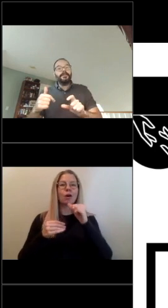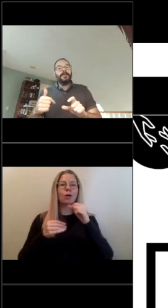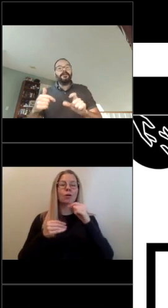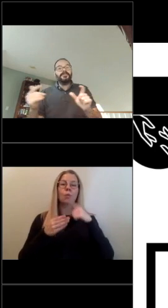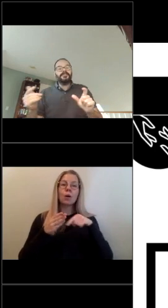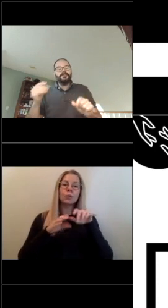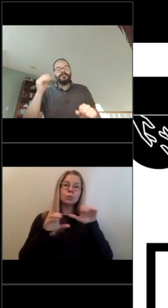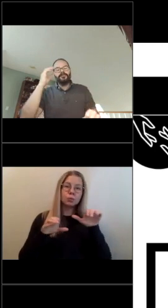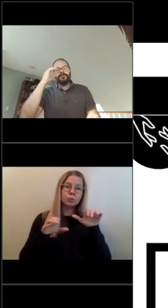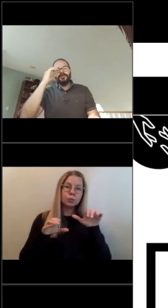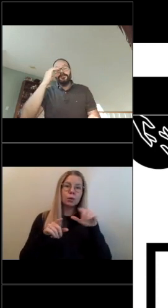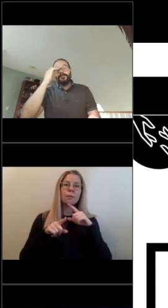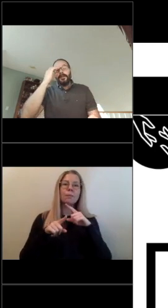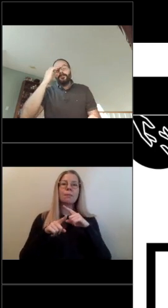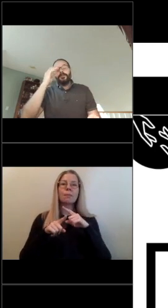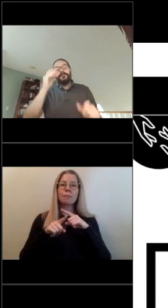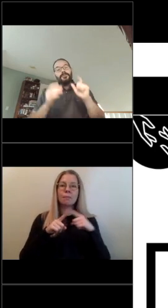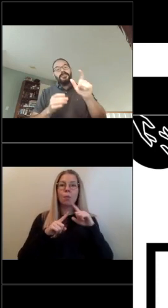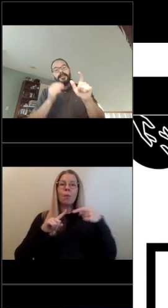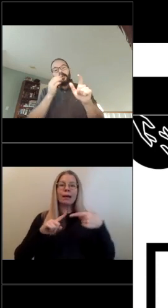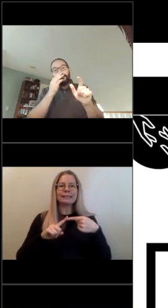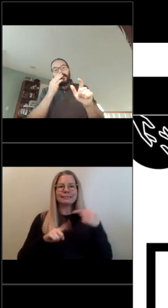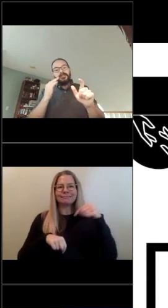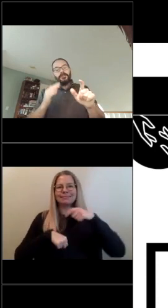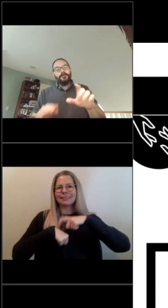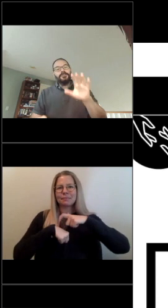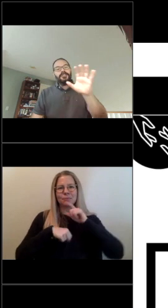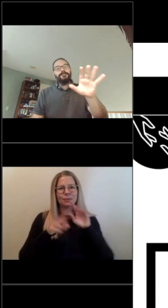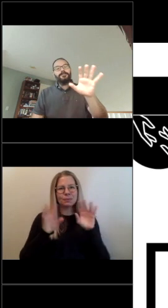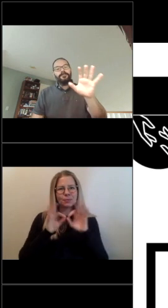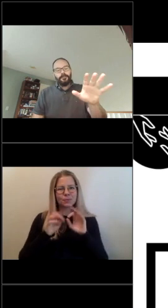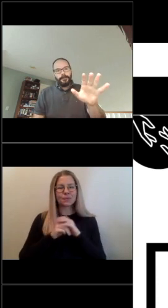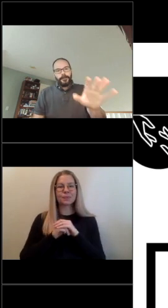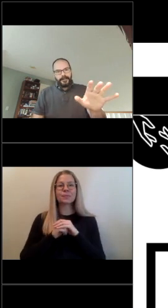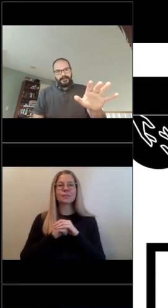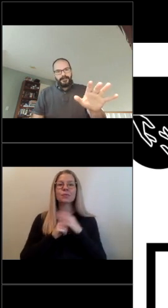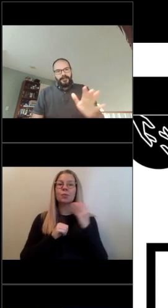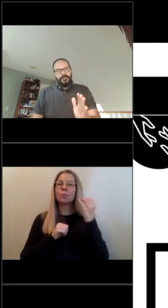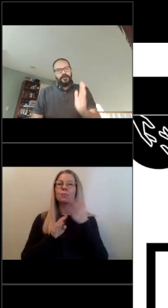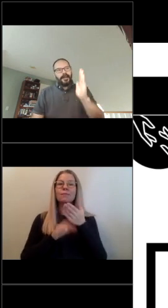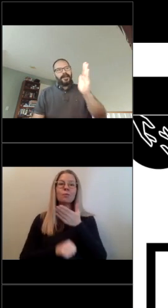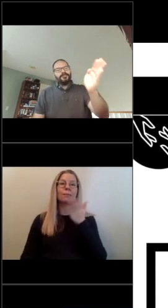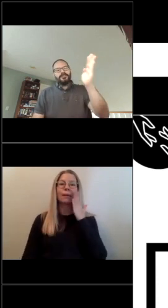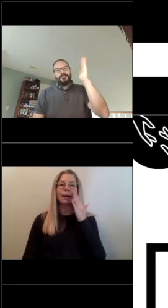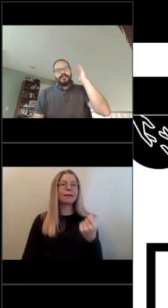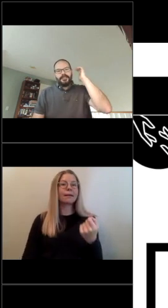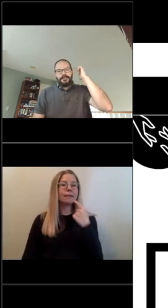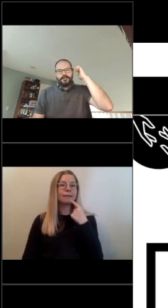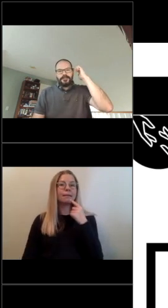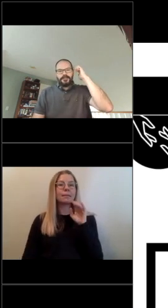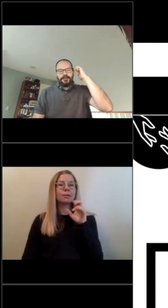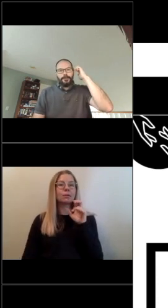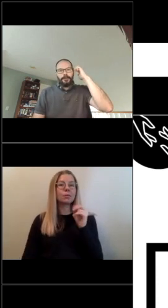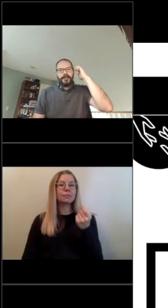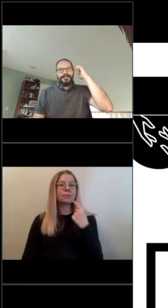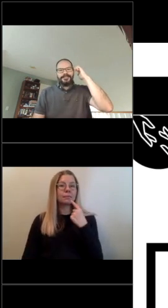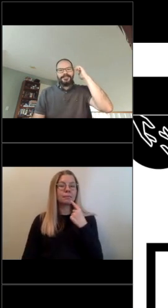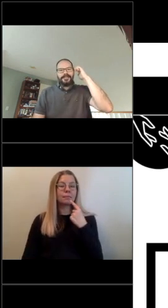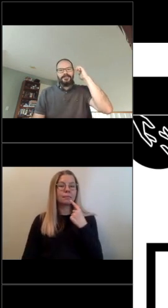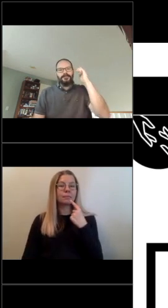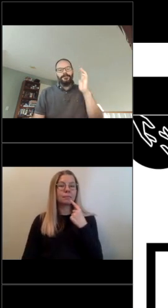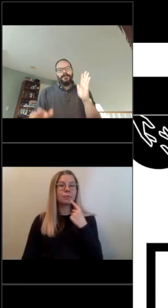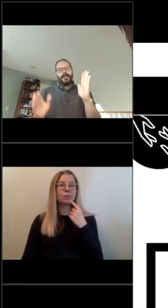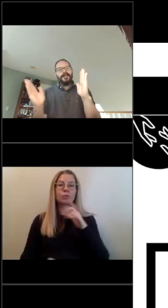do it that matters as much or more? Well, if you take melatonin just before bed, you're actually sending your brain